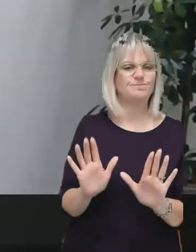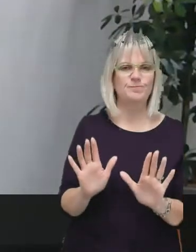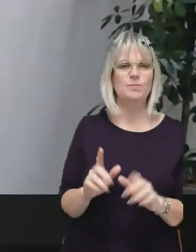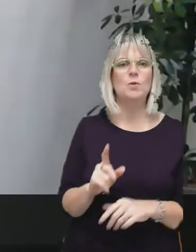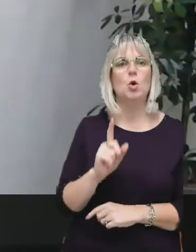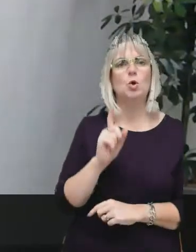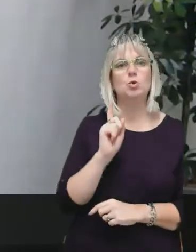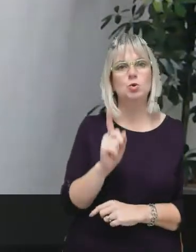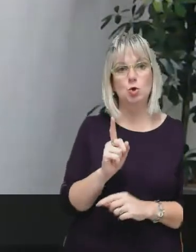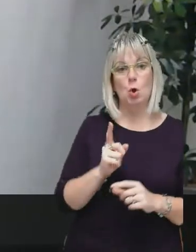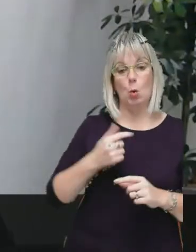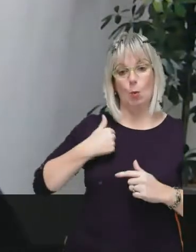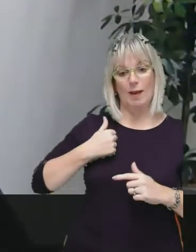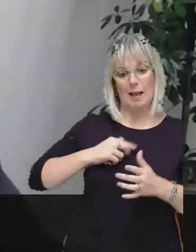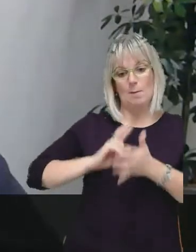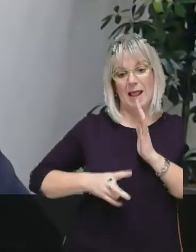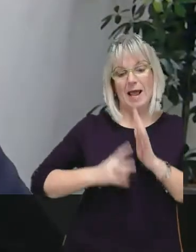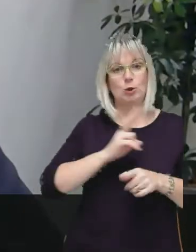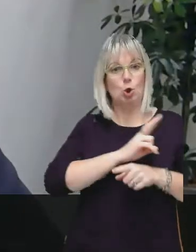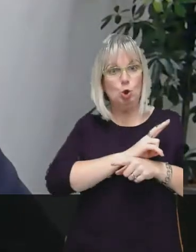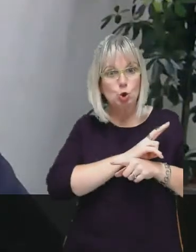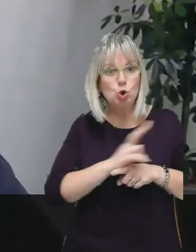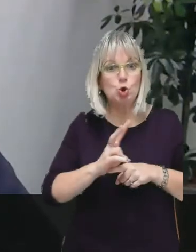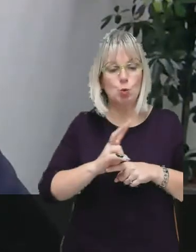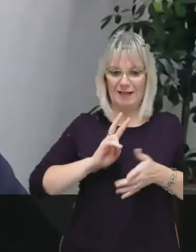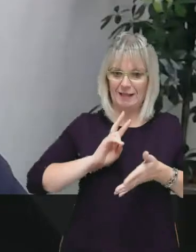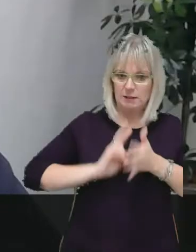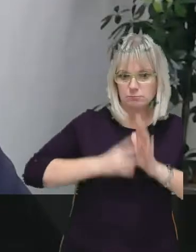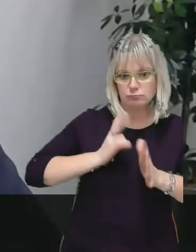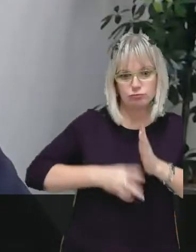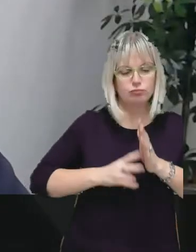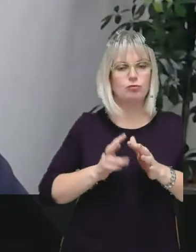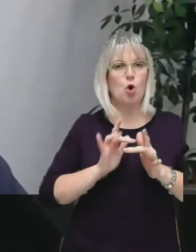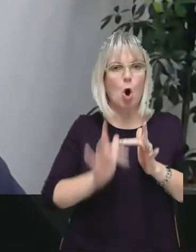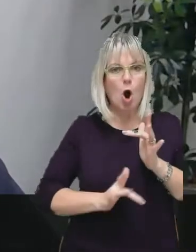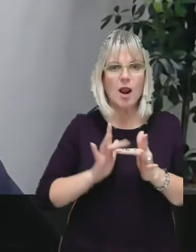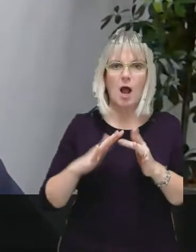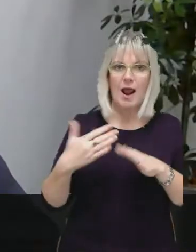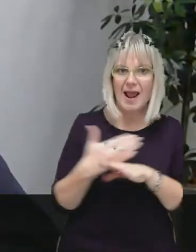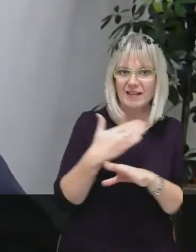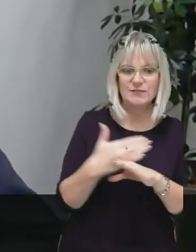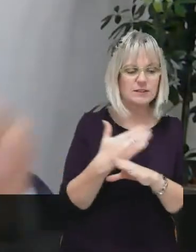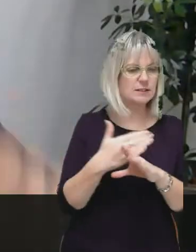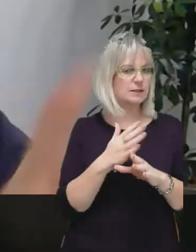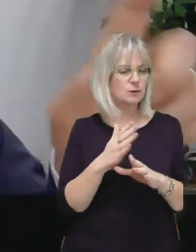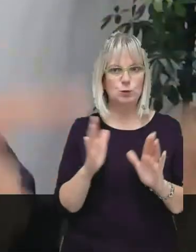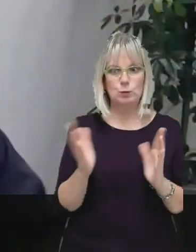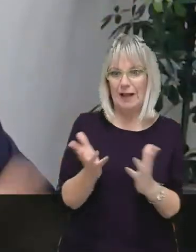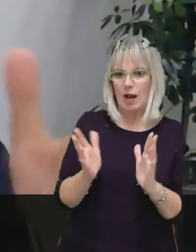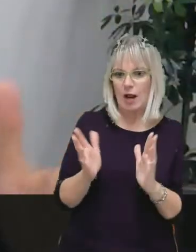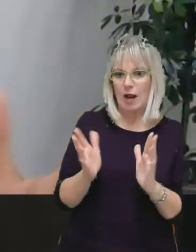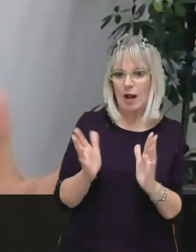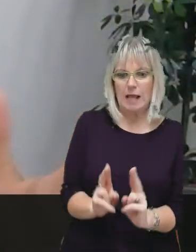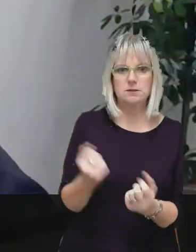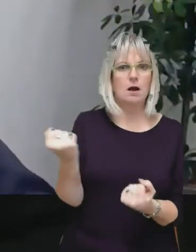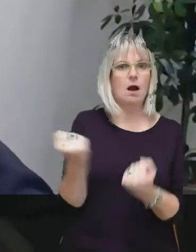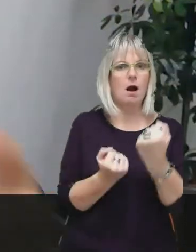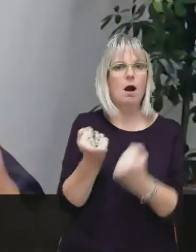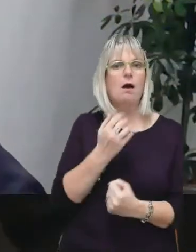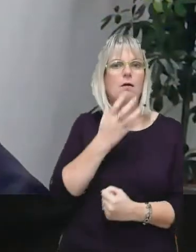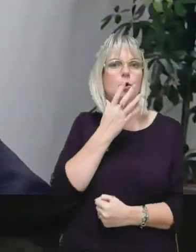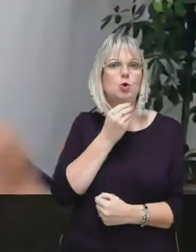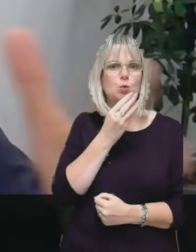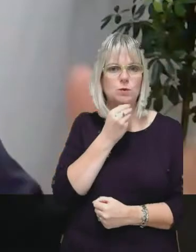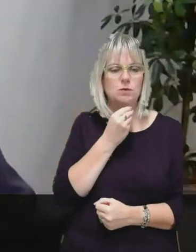worth of online activities to encourage people to use their cars less. And that's why in answer to a previous question, I talked about our